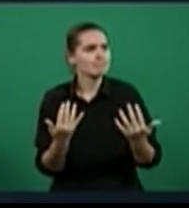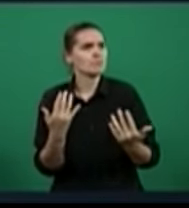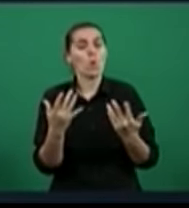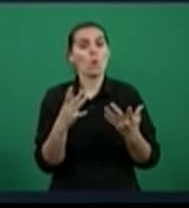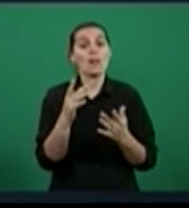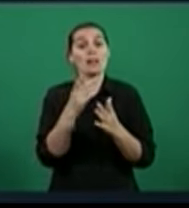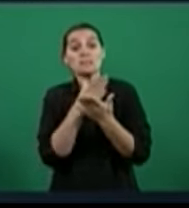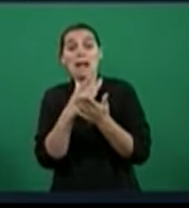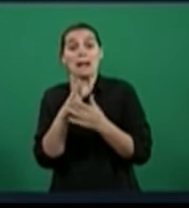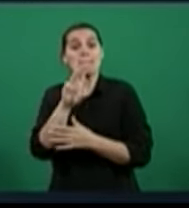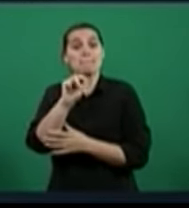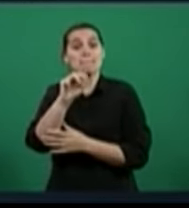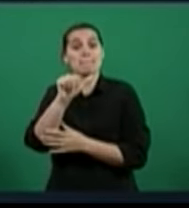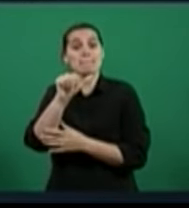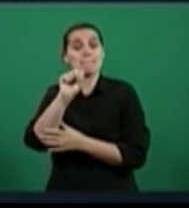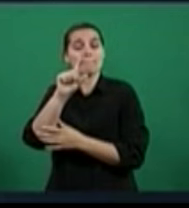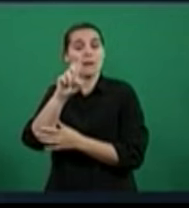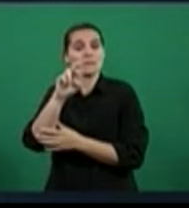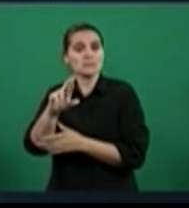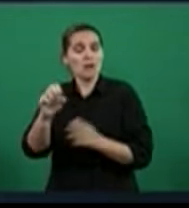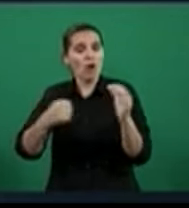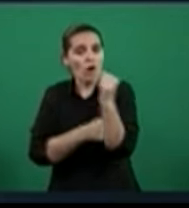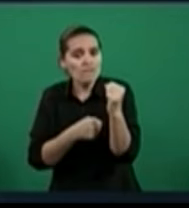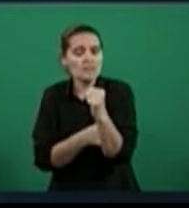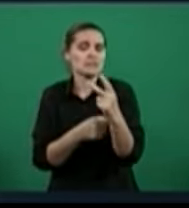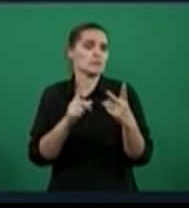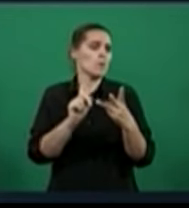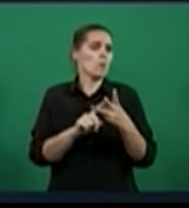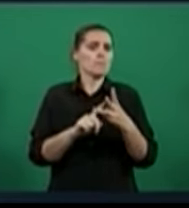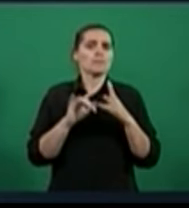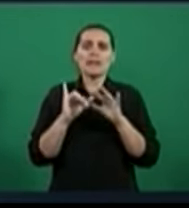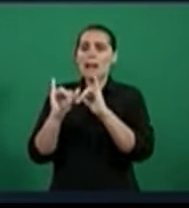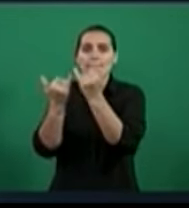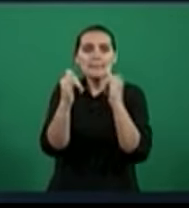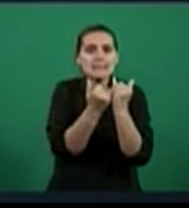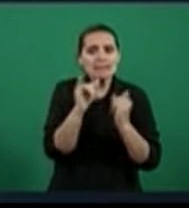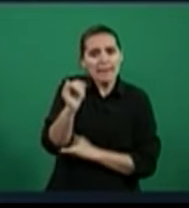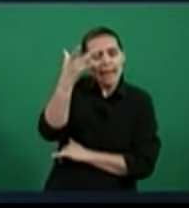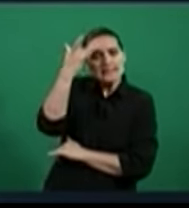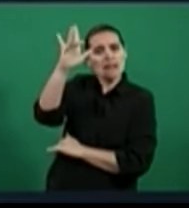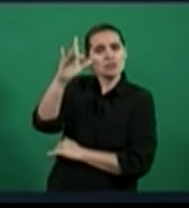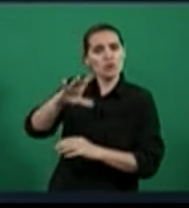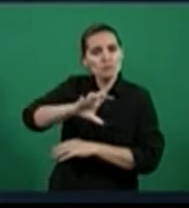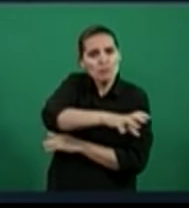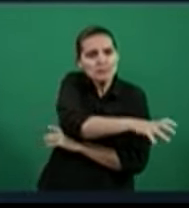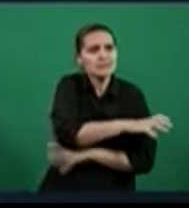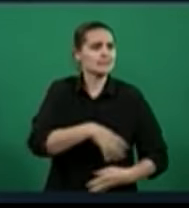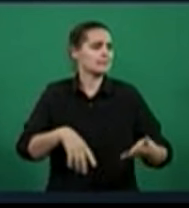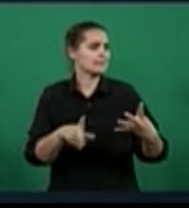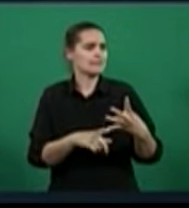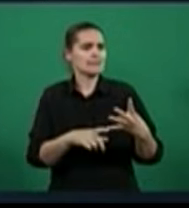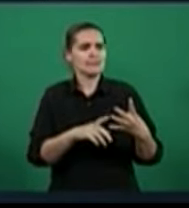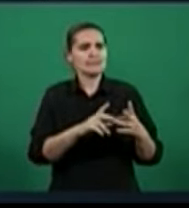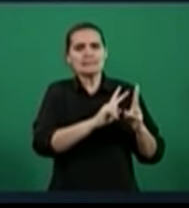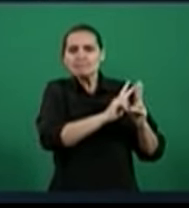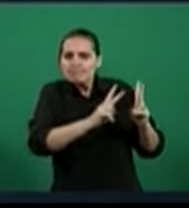Master's Office, or the companies and intellectual properties area, which are responsible